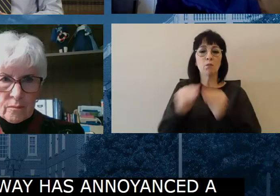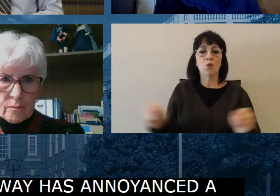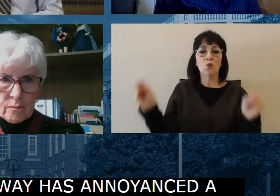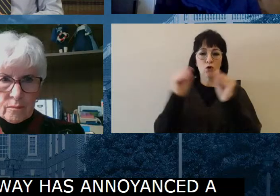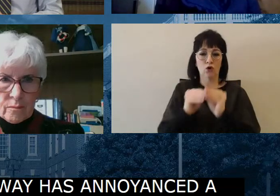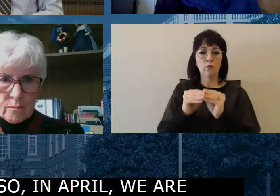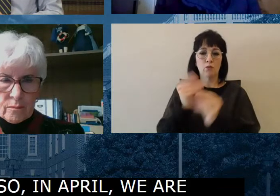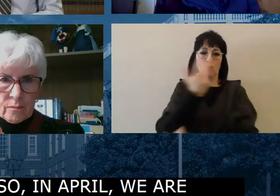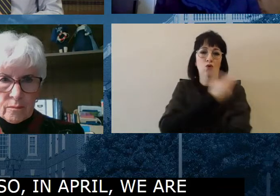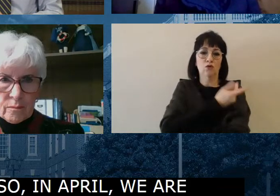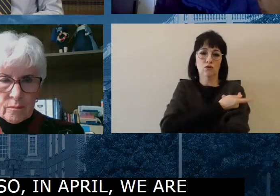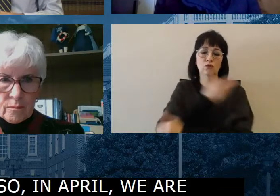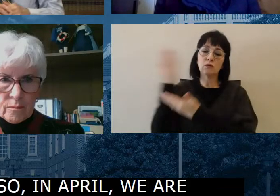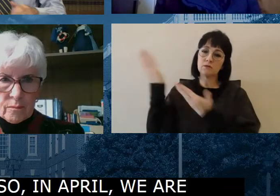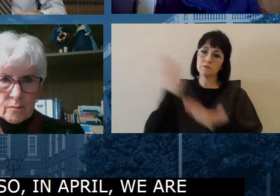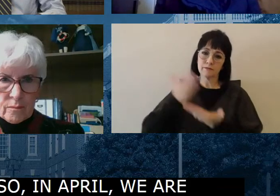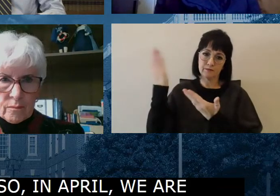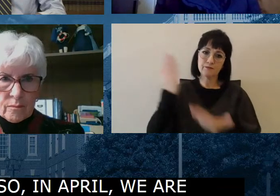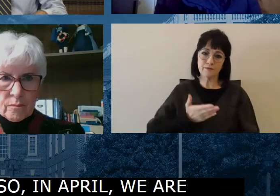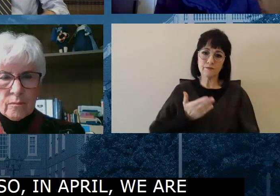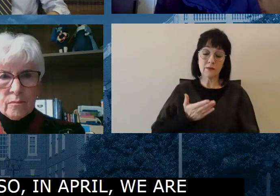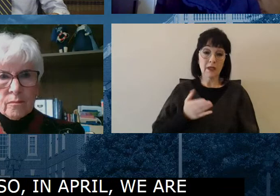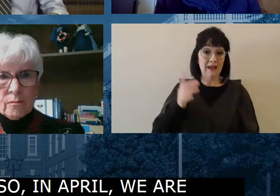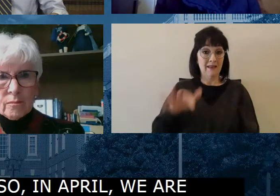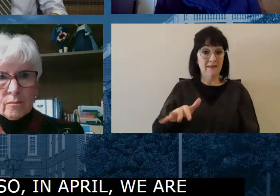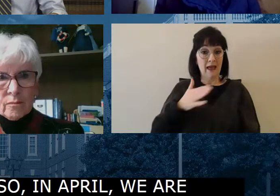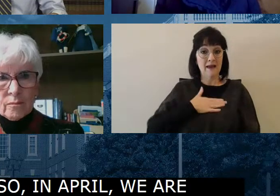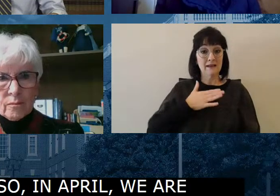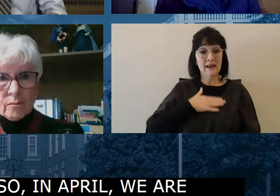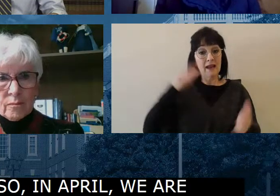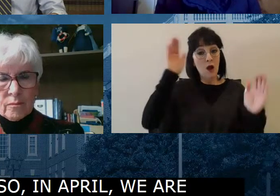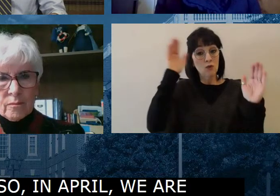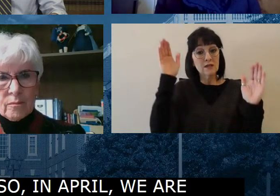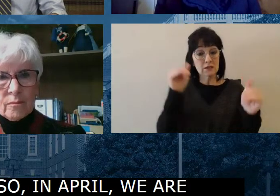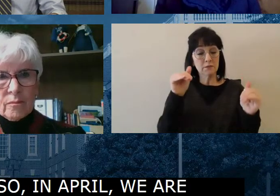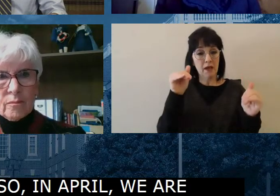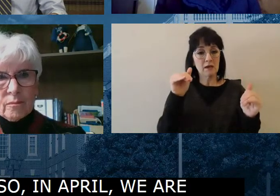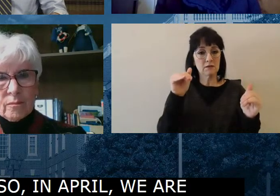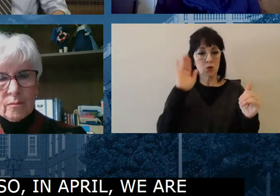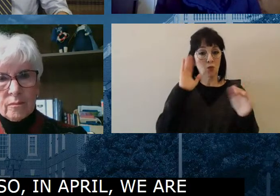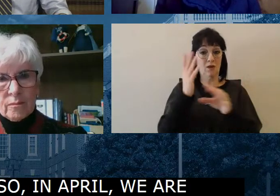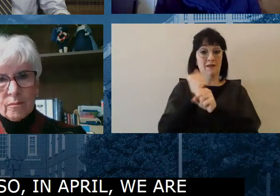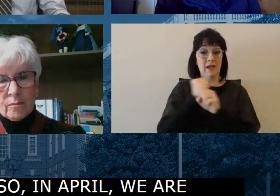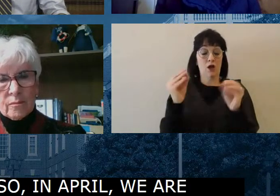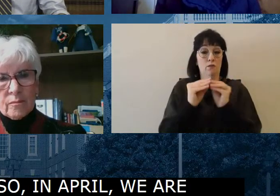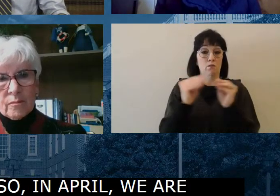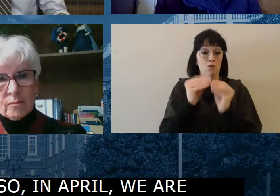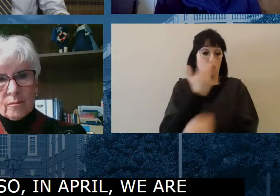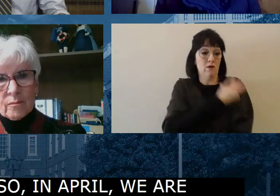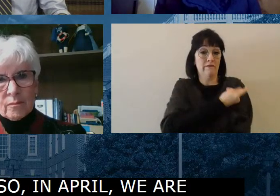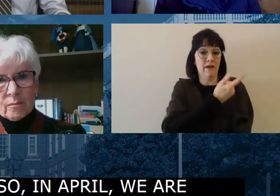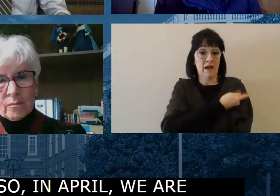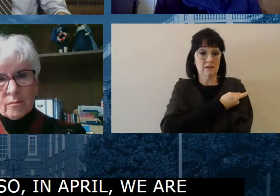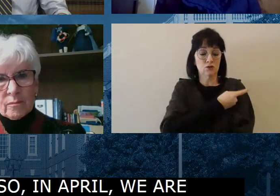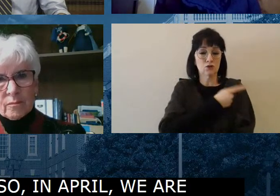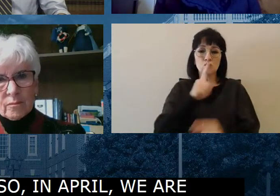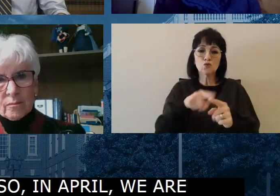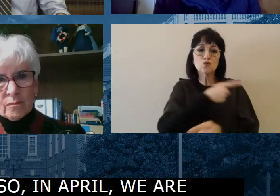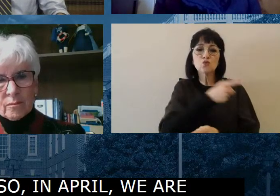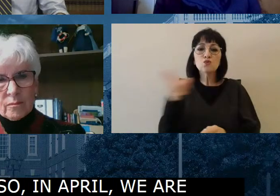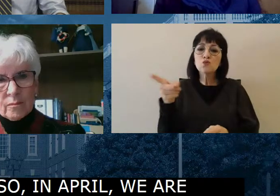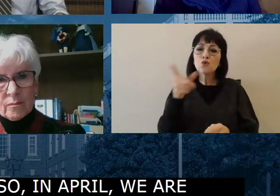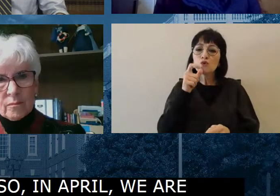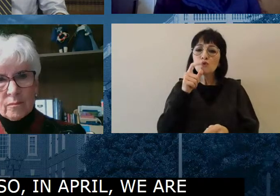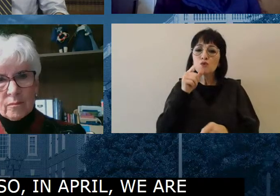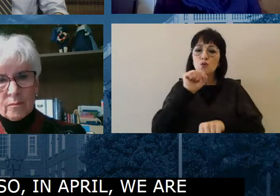and Pfizer. So the expectation is we'll be able to get more vaccines to our partners, including pharmacies, but we have to have